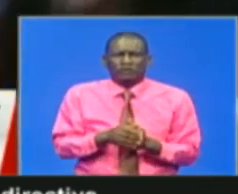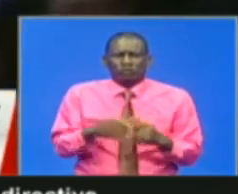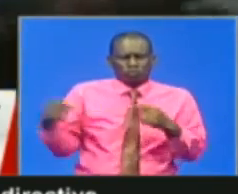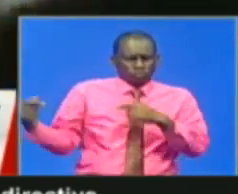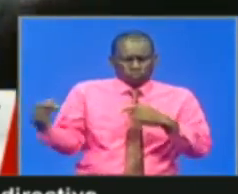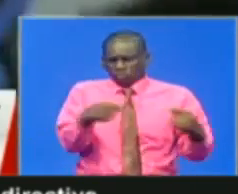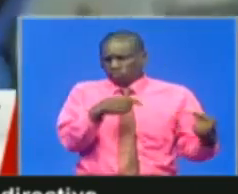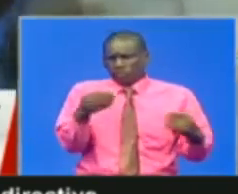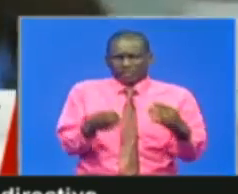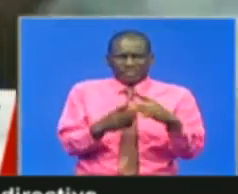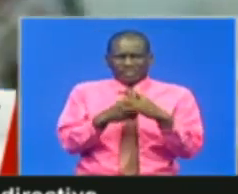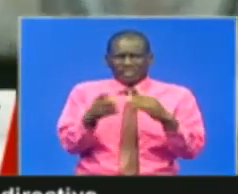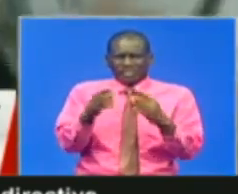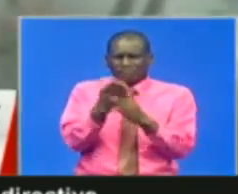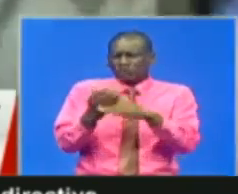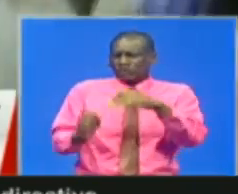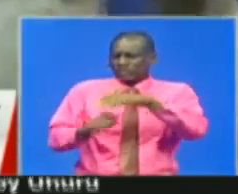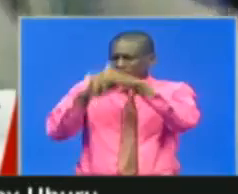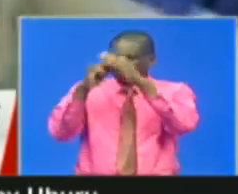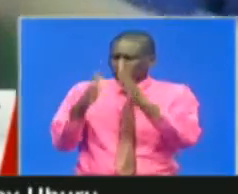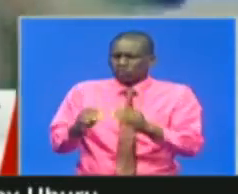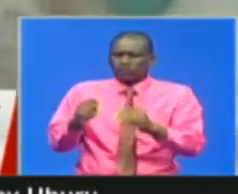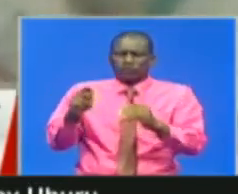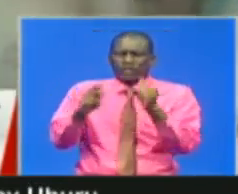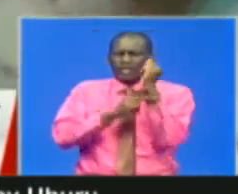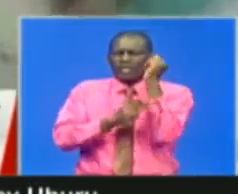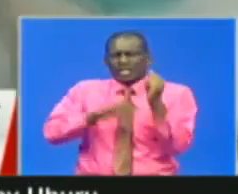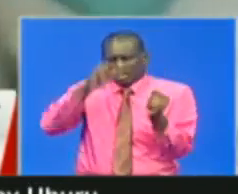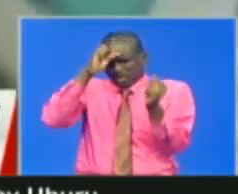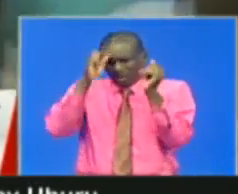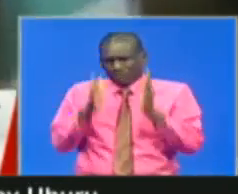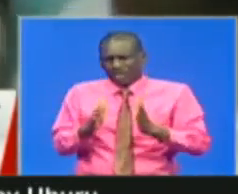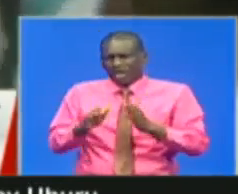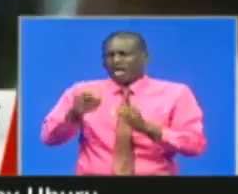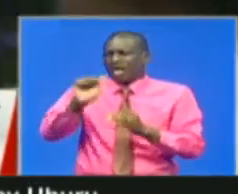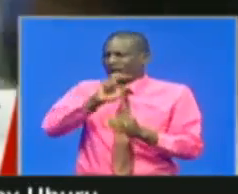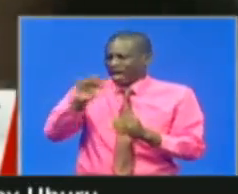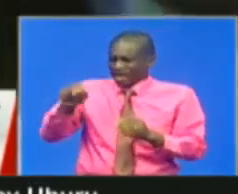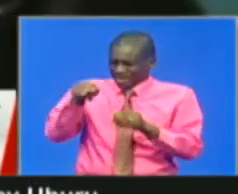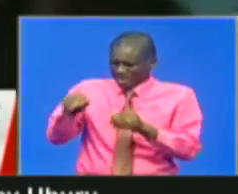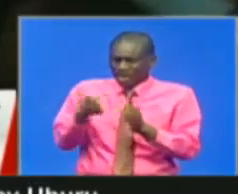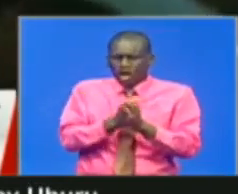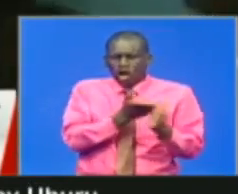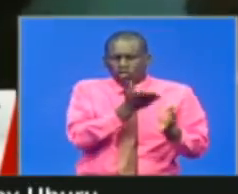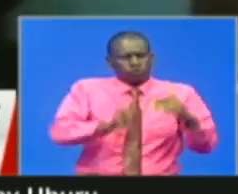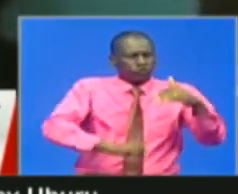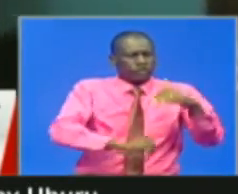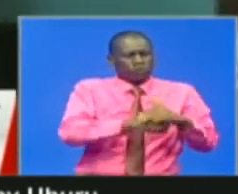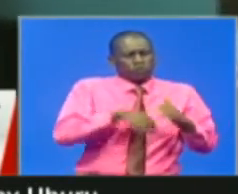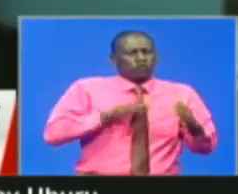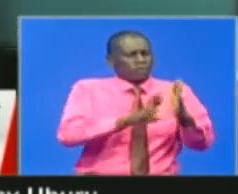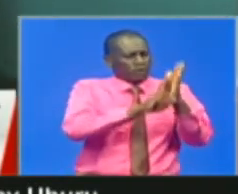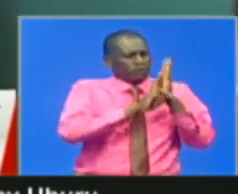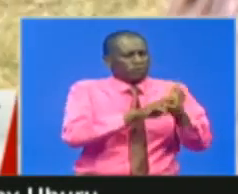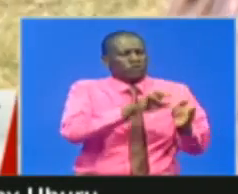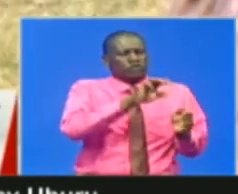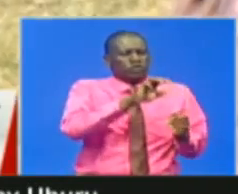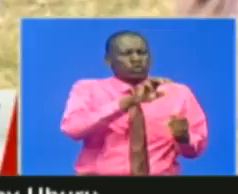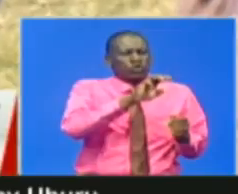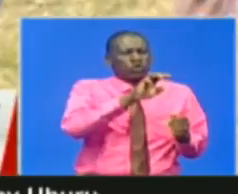Confrontations erupted between supporters of Kirinyaga Governor Anne Waiguru and those of women representative Wangoi